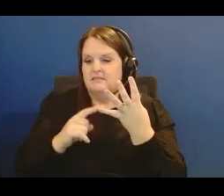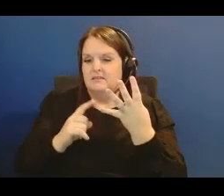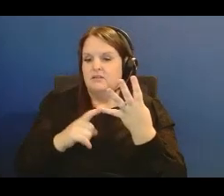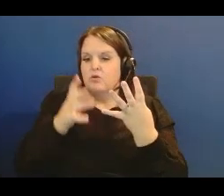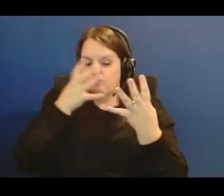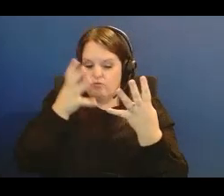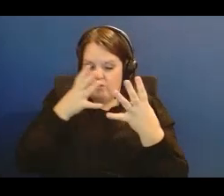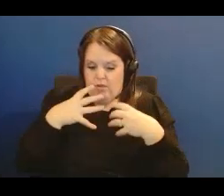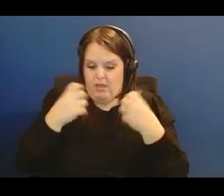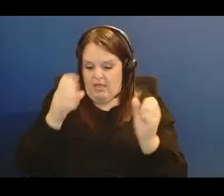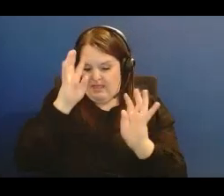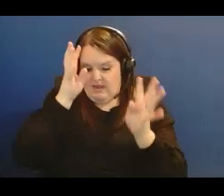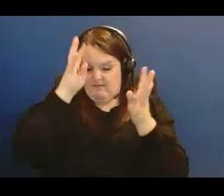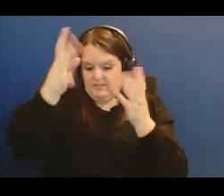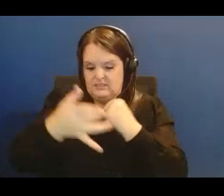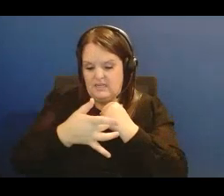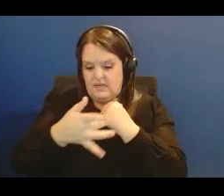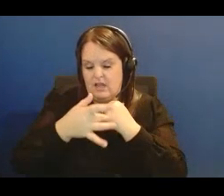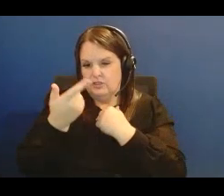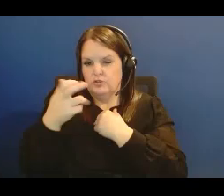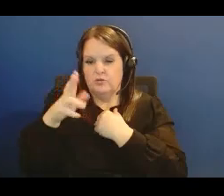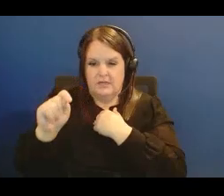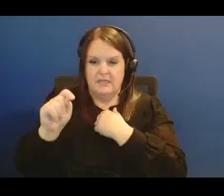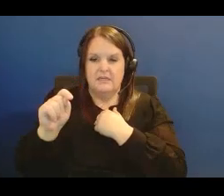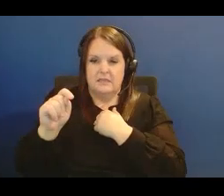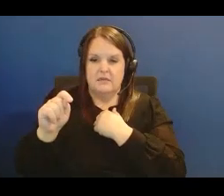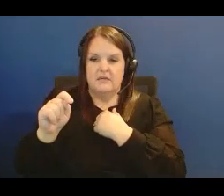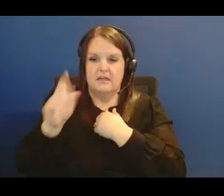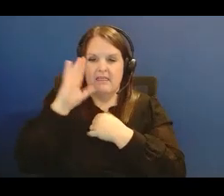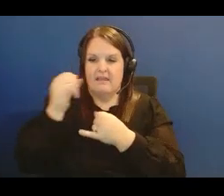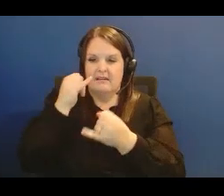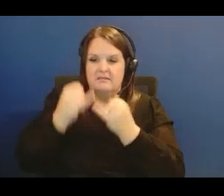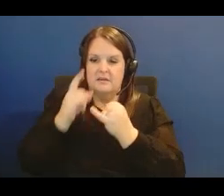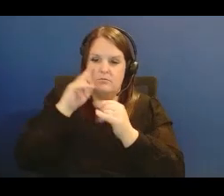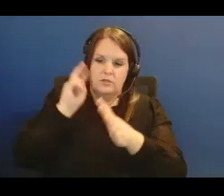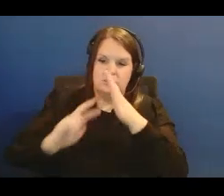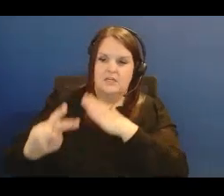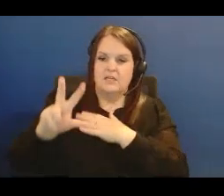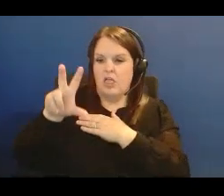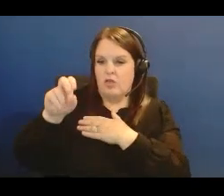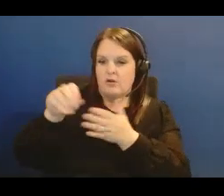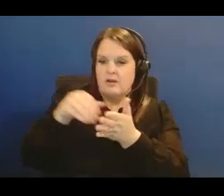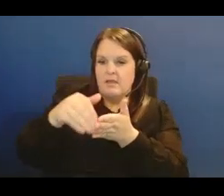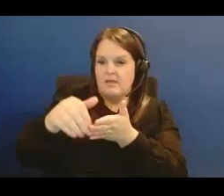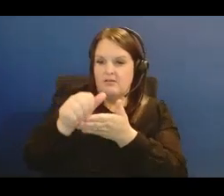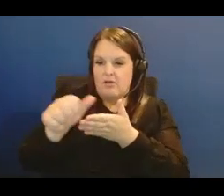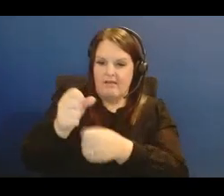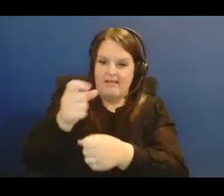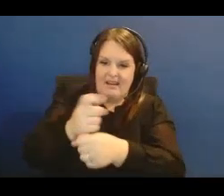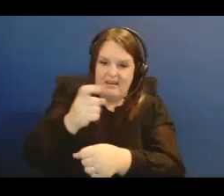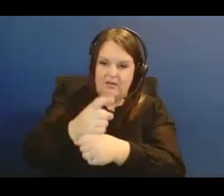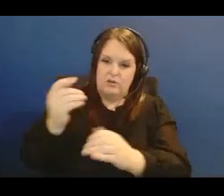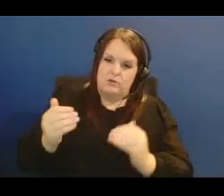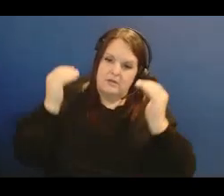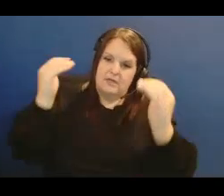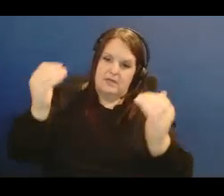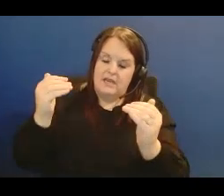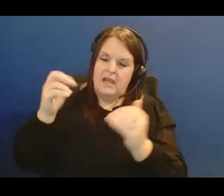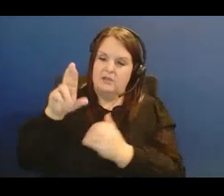health innovation and technology grants. This final portion projects $30 million annually to enhance rural